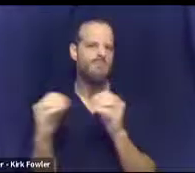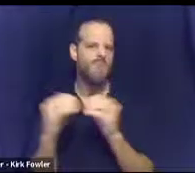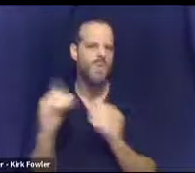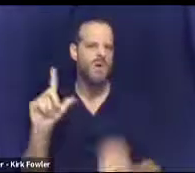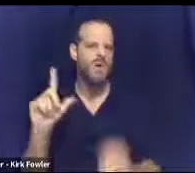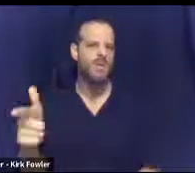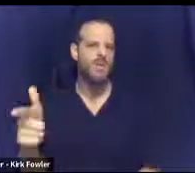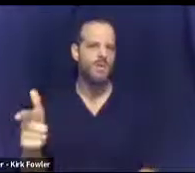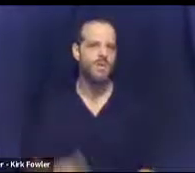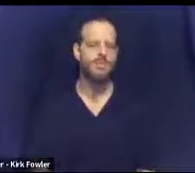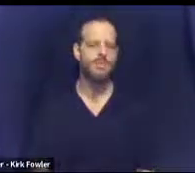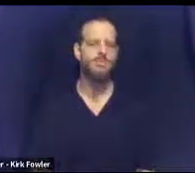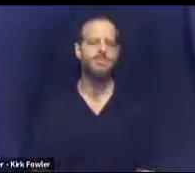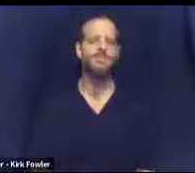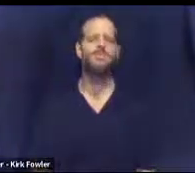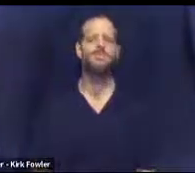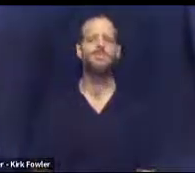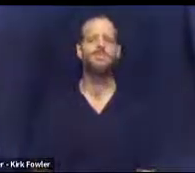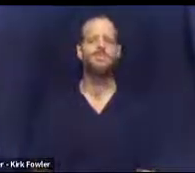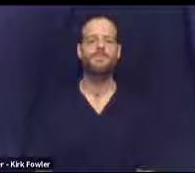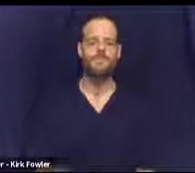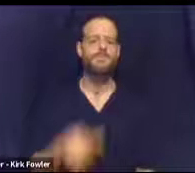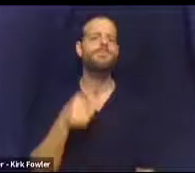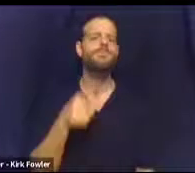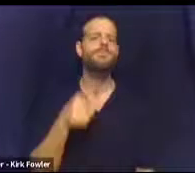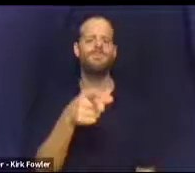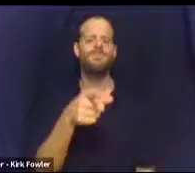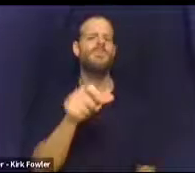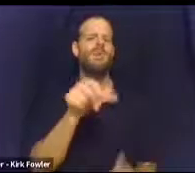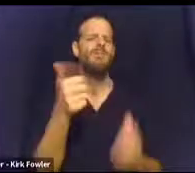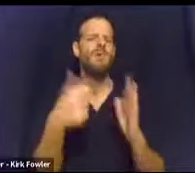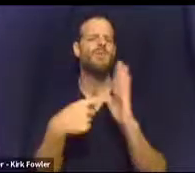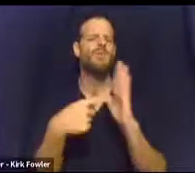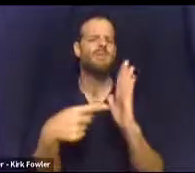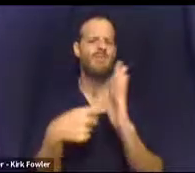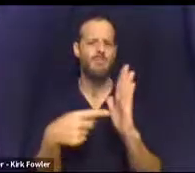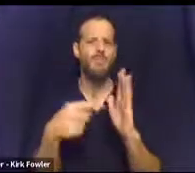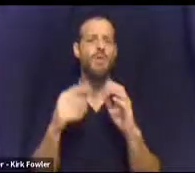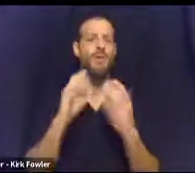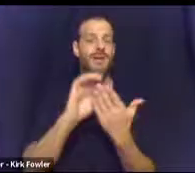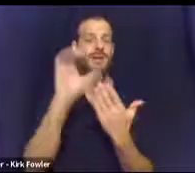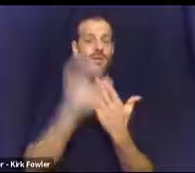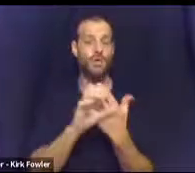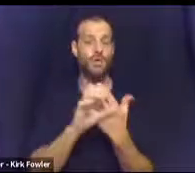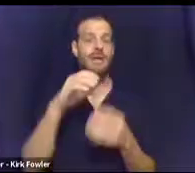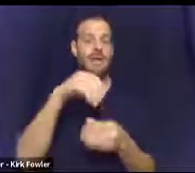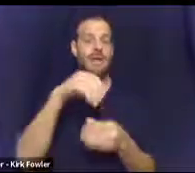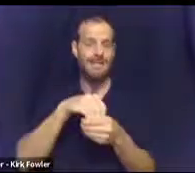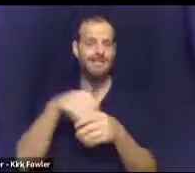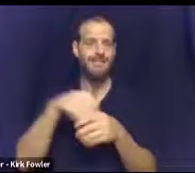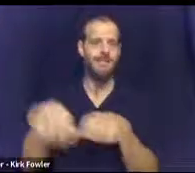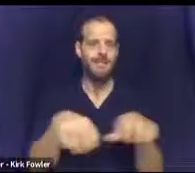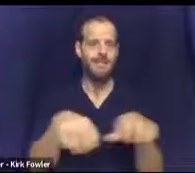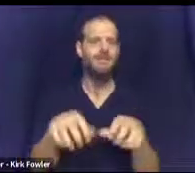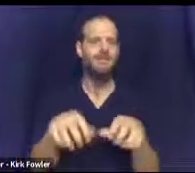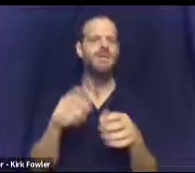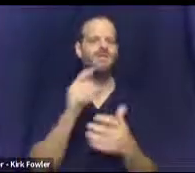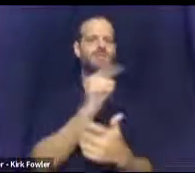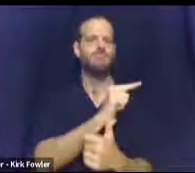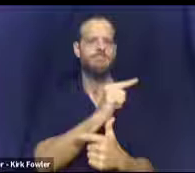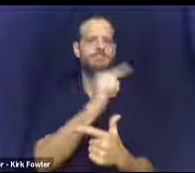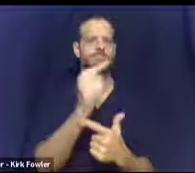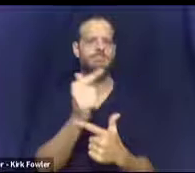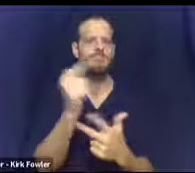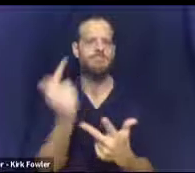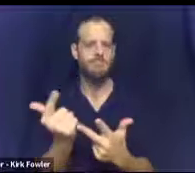So this is just when I talked about calendar systems within an activity, this is just a step by step for a child who was